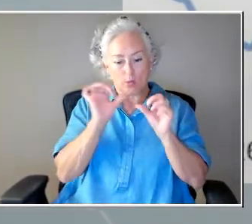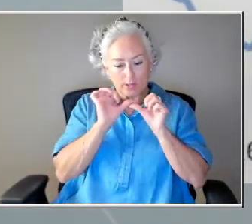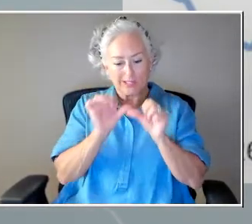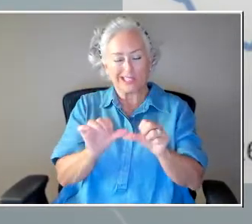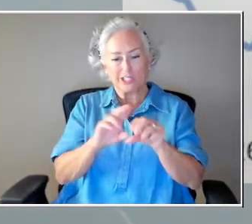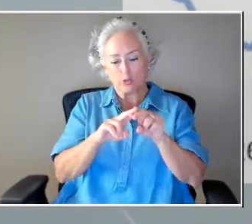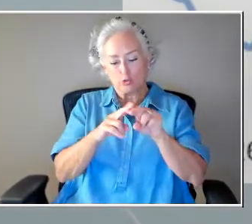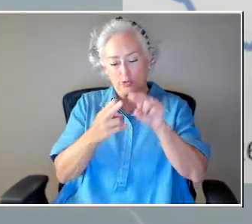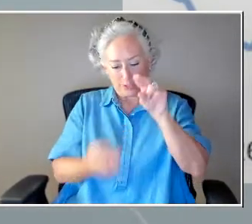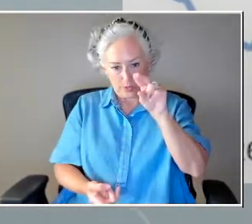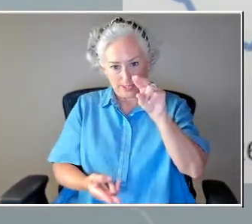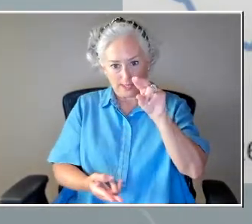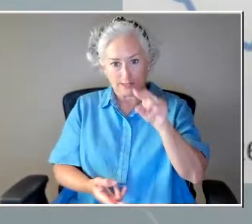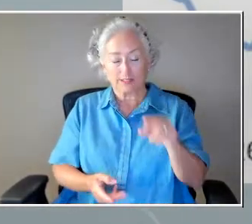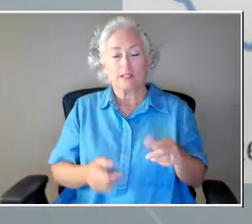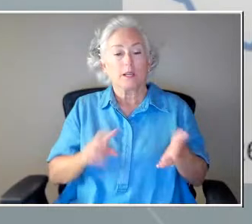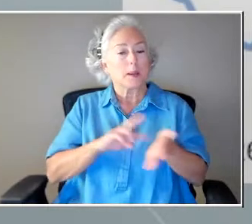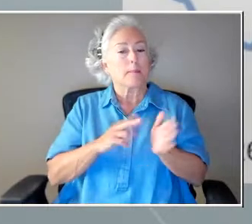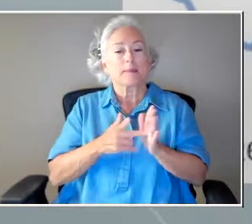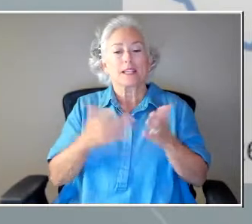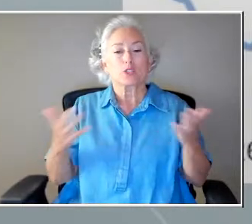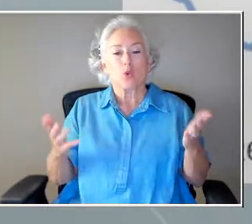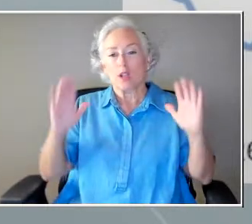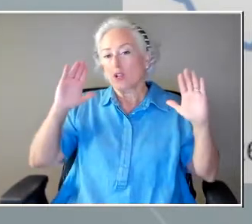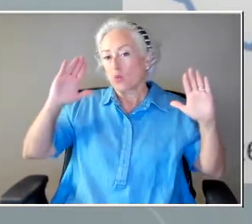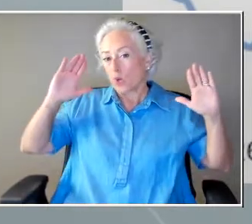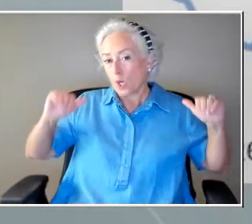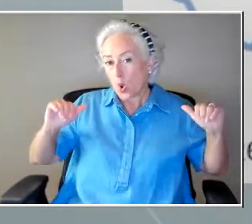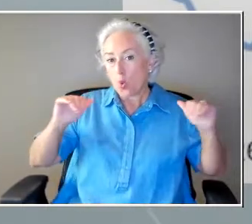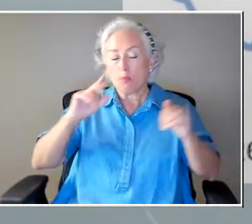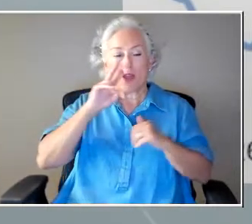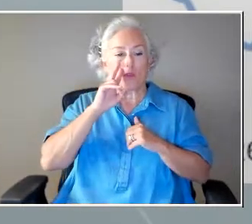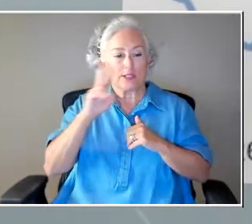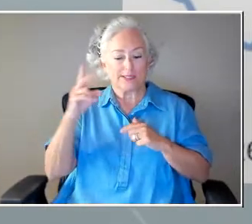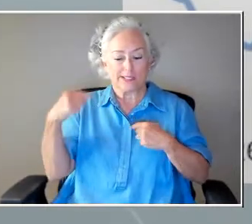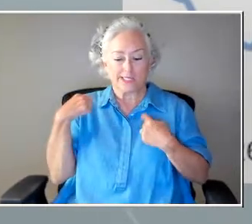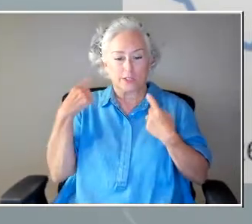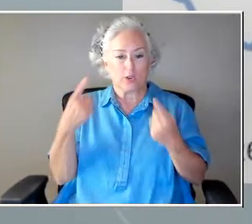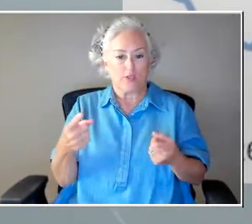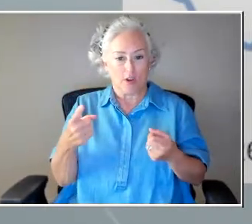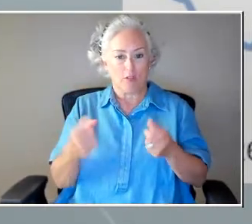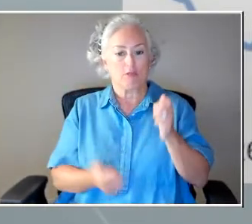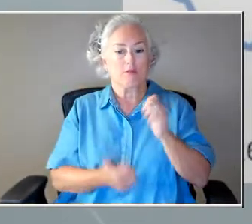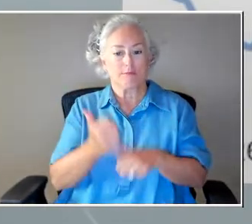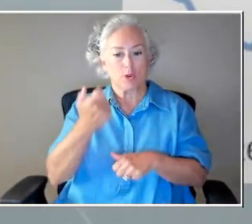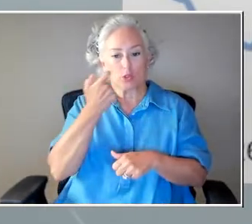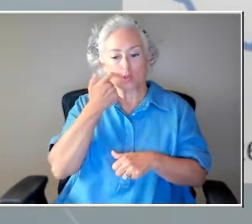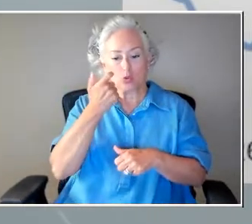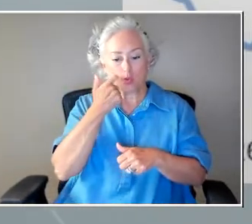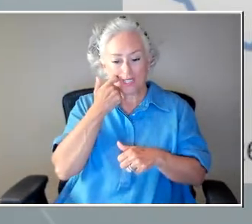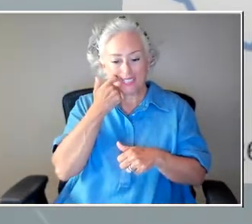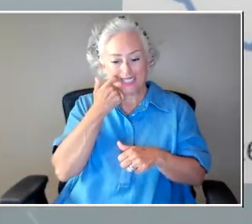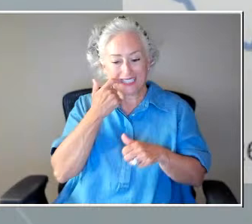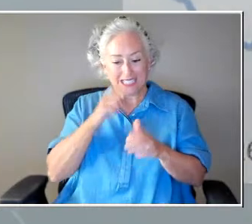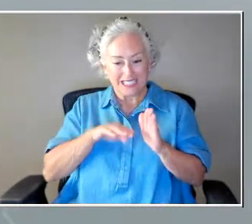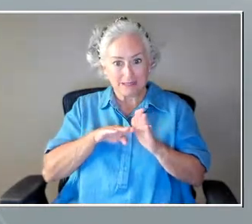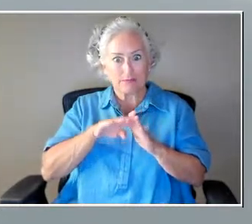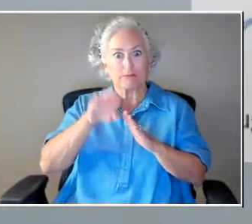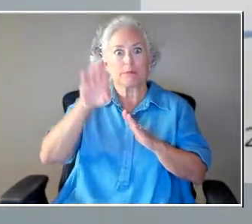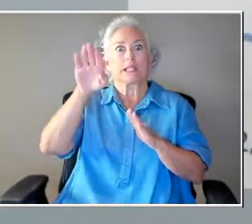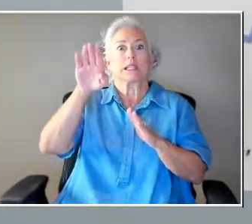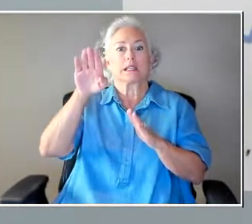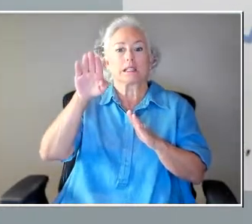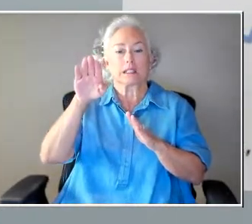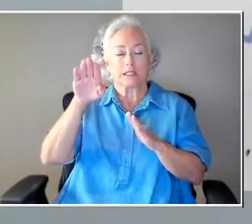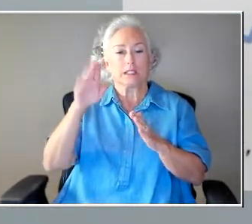overall we do hope and believe that we have seen so far this most recent peak. And now, as more schools are starting